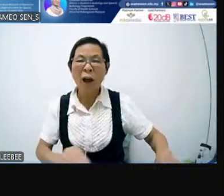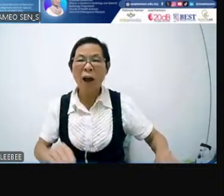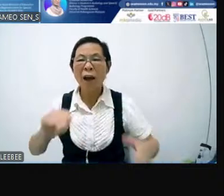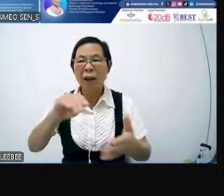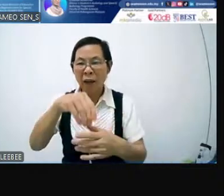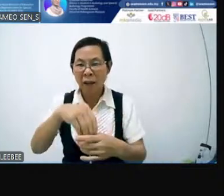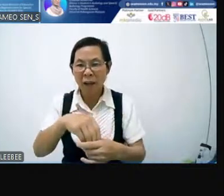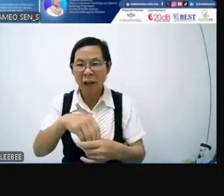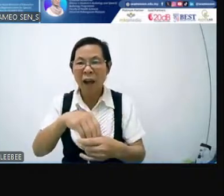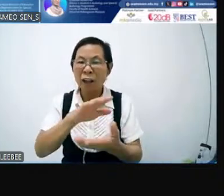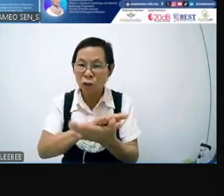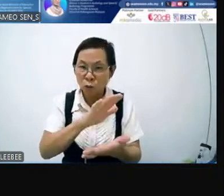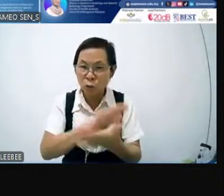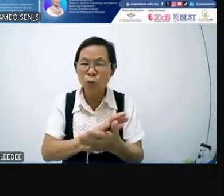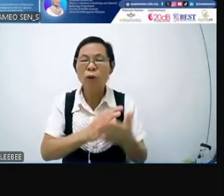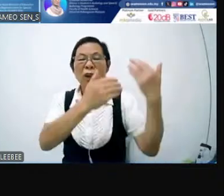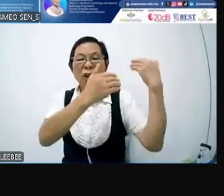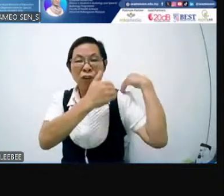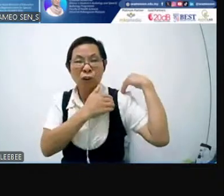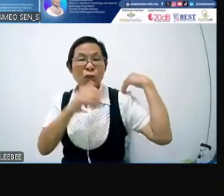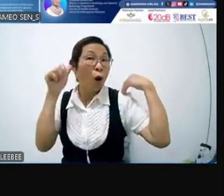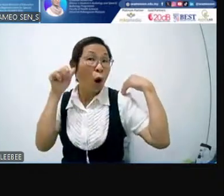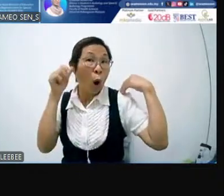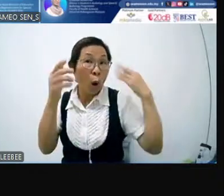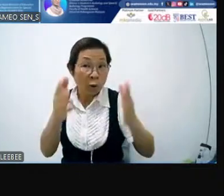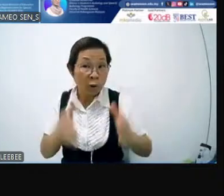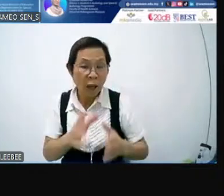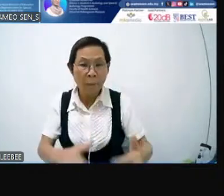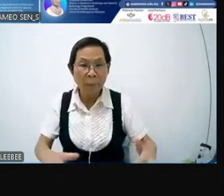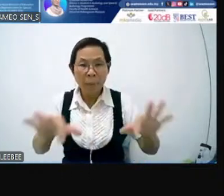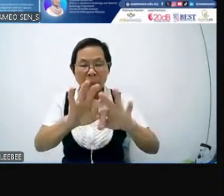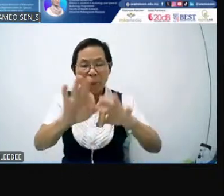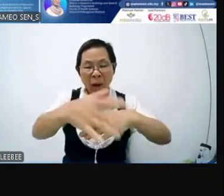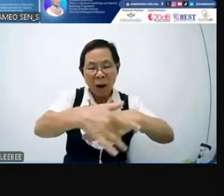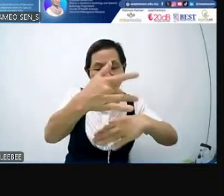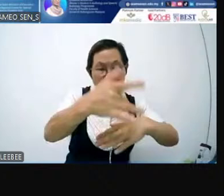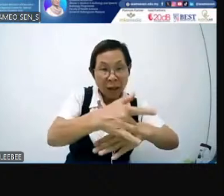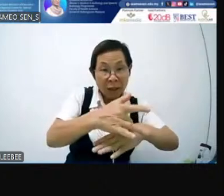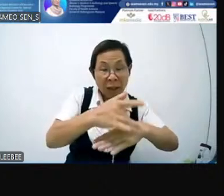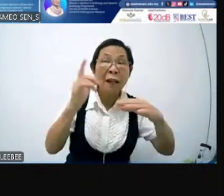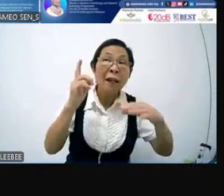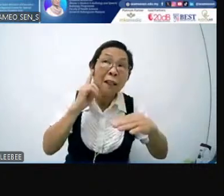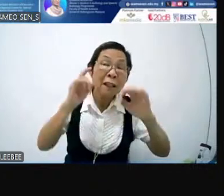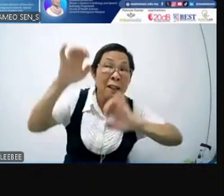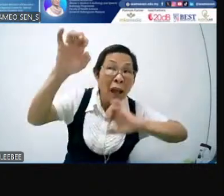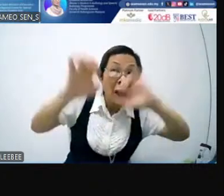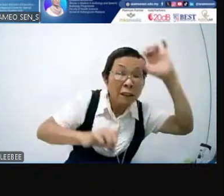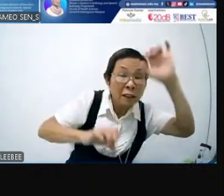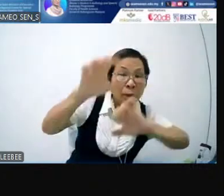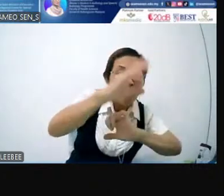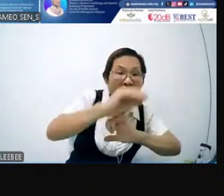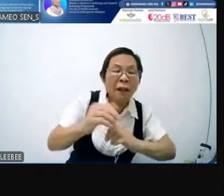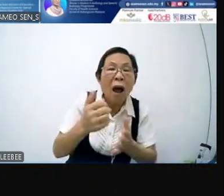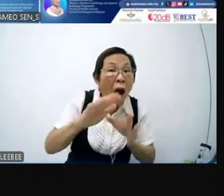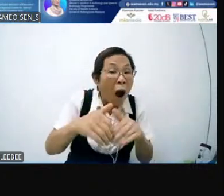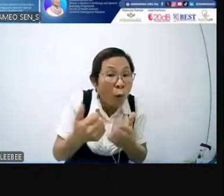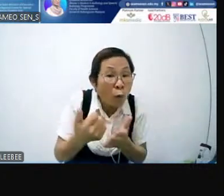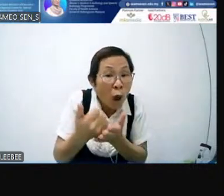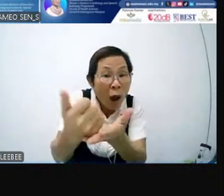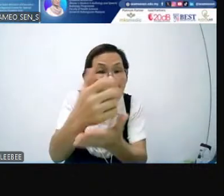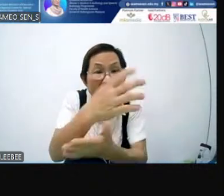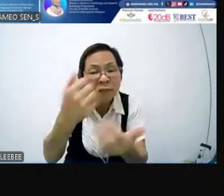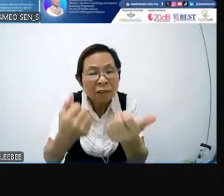the role of audiologists, the importance of early hearing assessment and intervention, and how can teachers support students